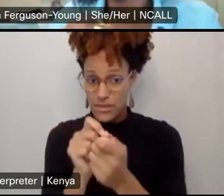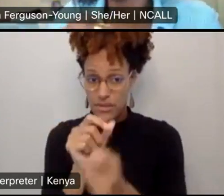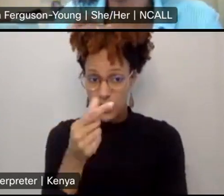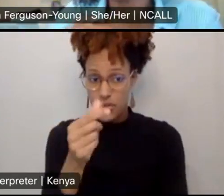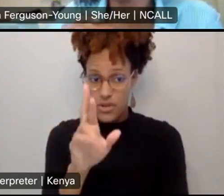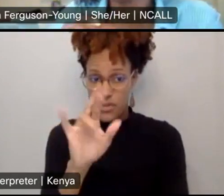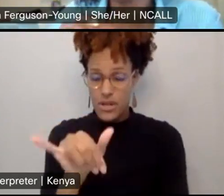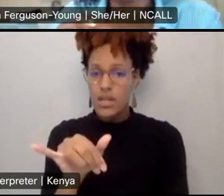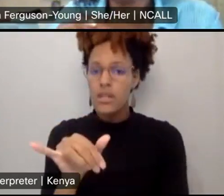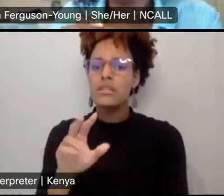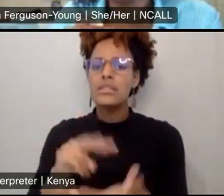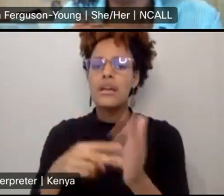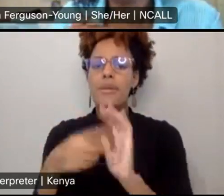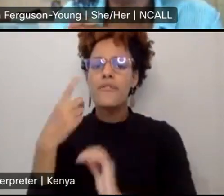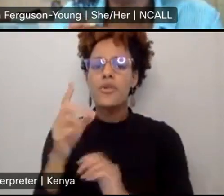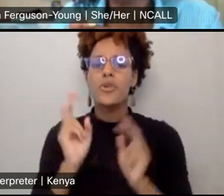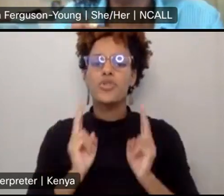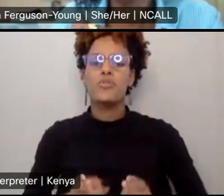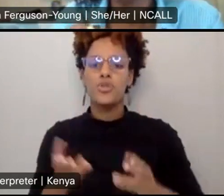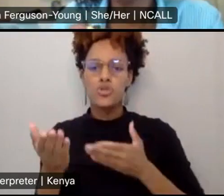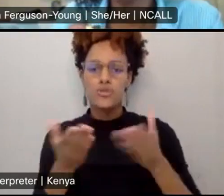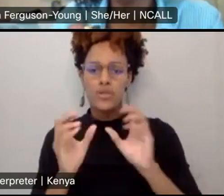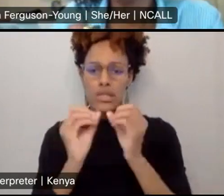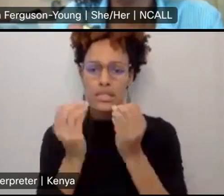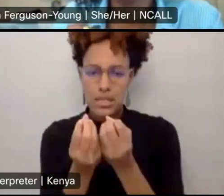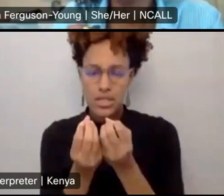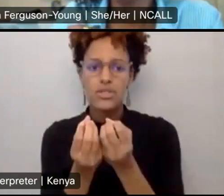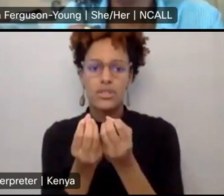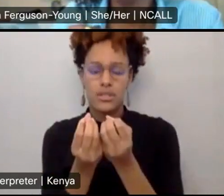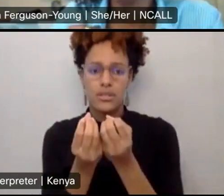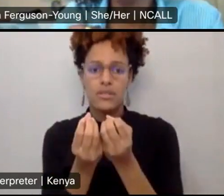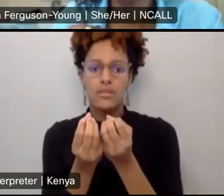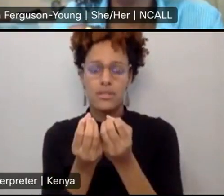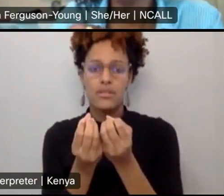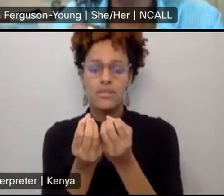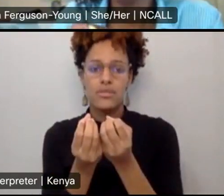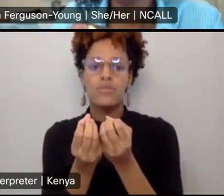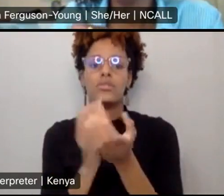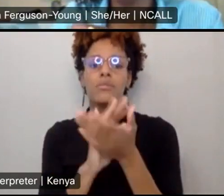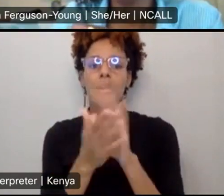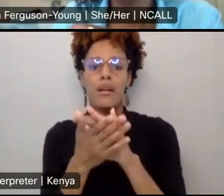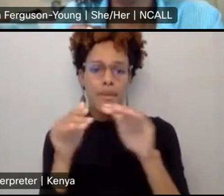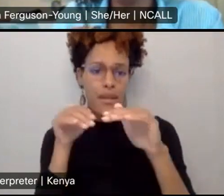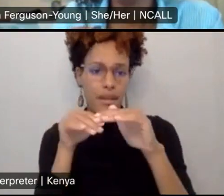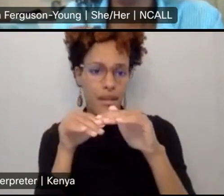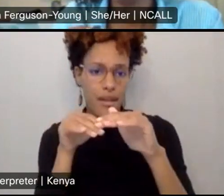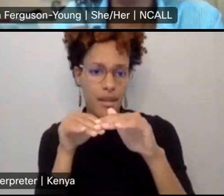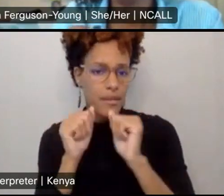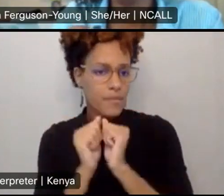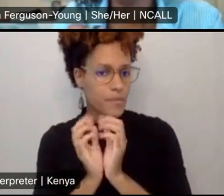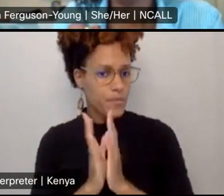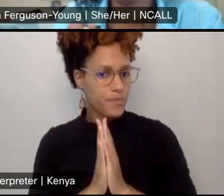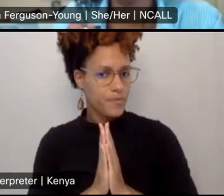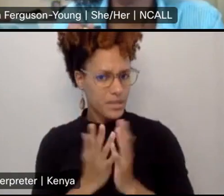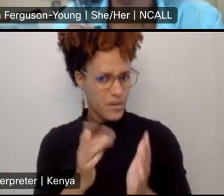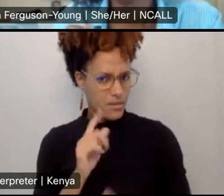does it mean for human service organizations to be accessible for, did I already ask this